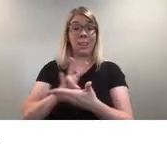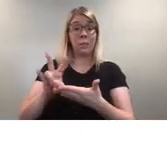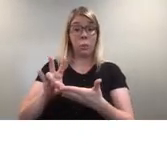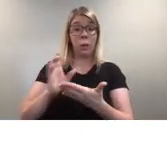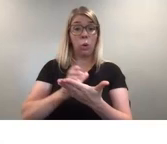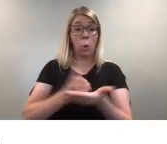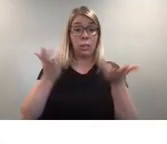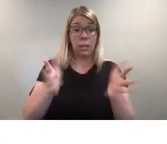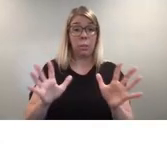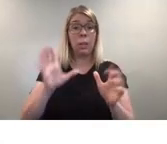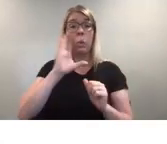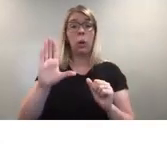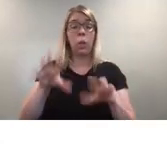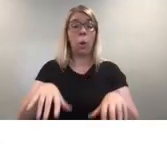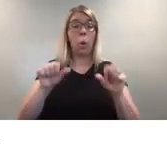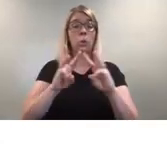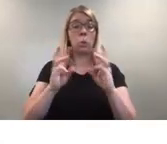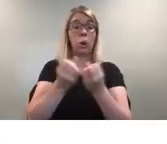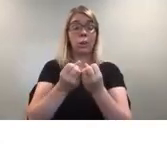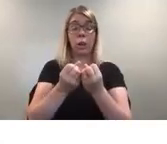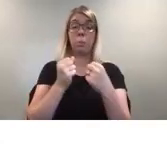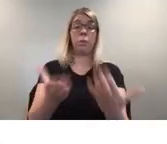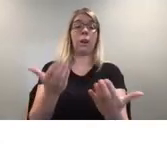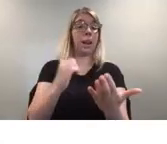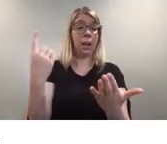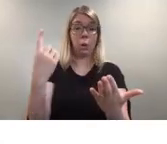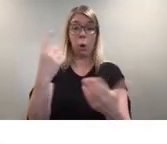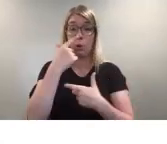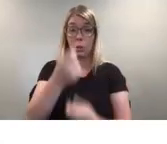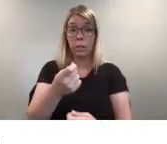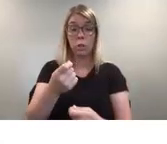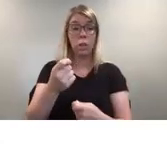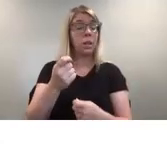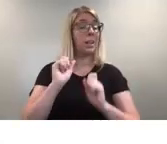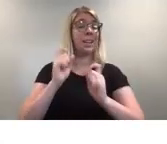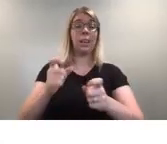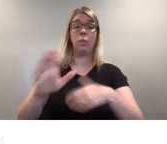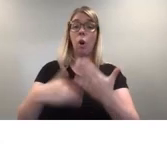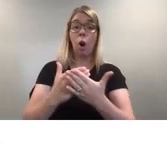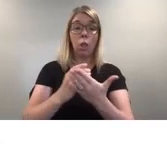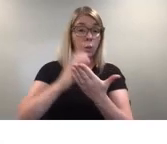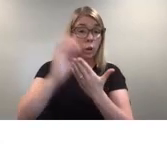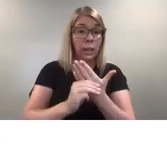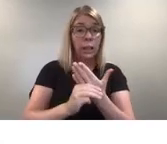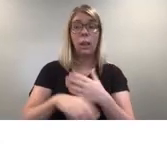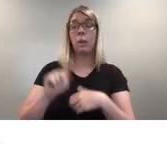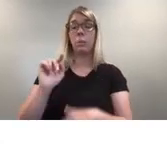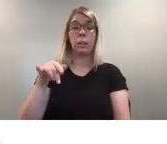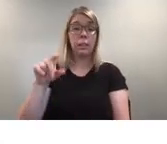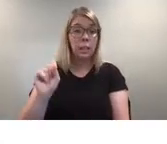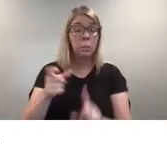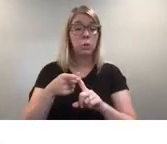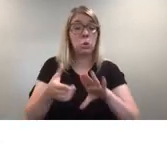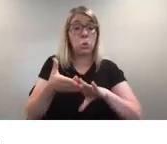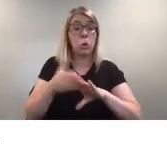be facilitating a workshop that gives anyone interested all of the curriculum and tips to run your own learning circle. So if you'd like to sign